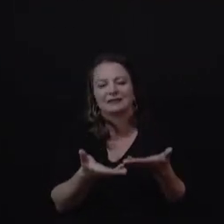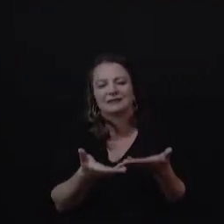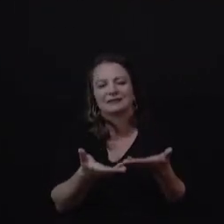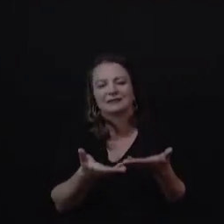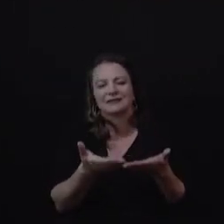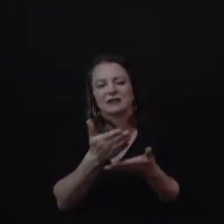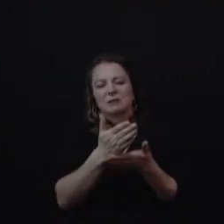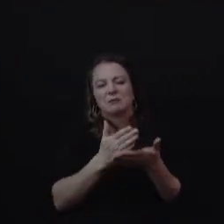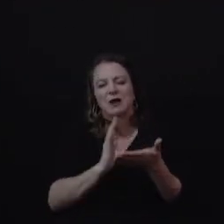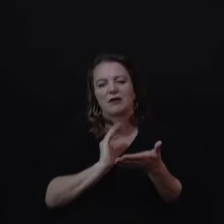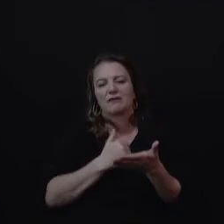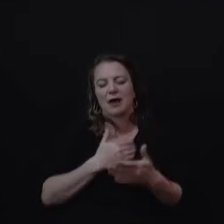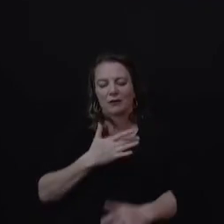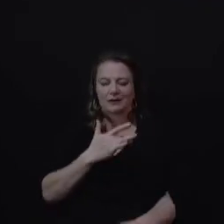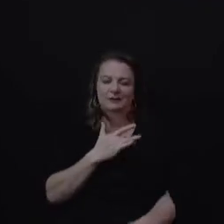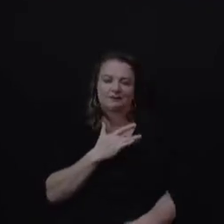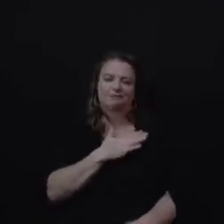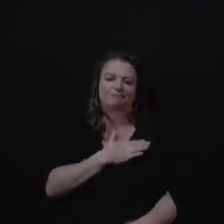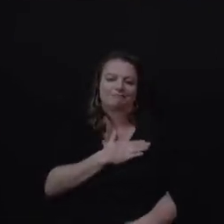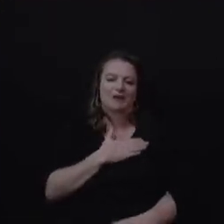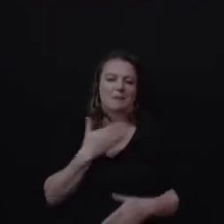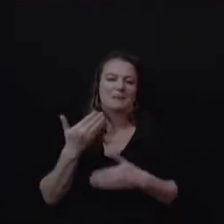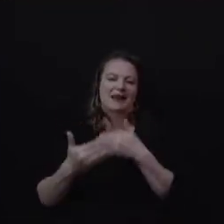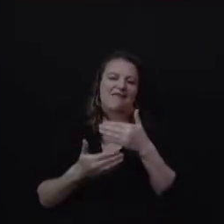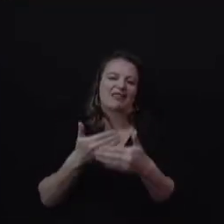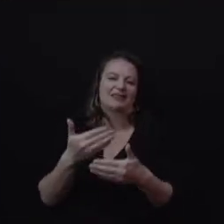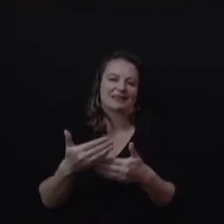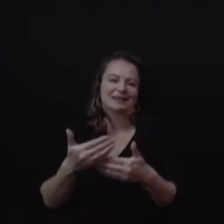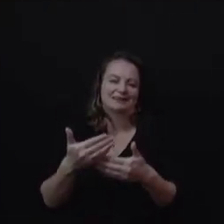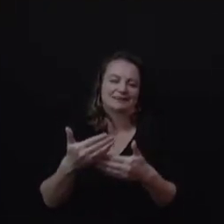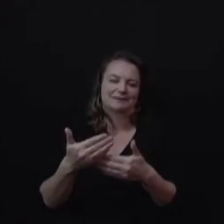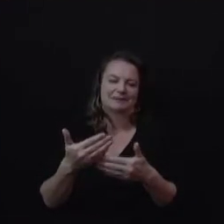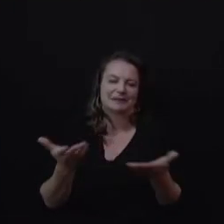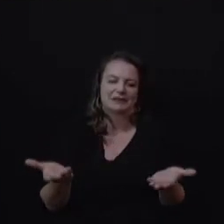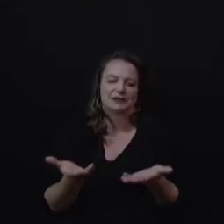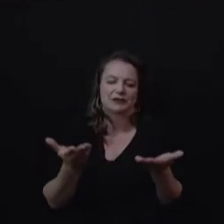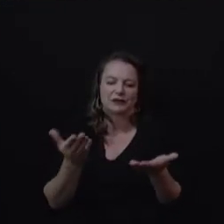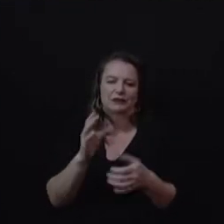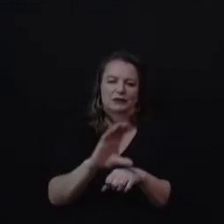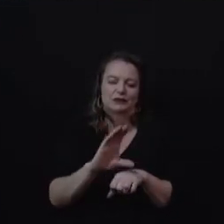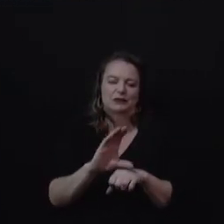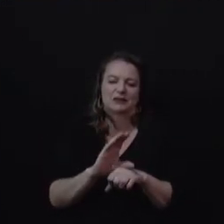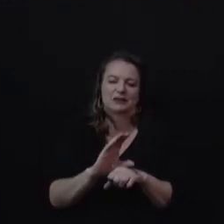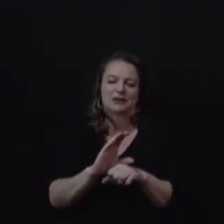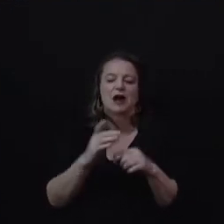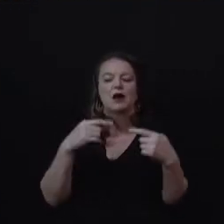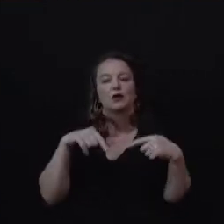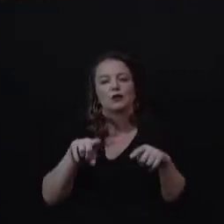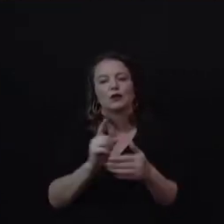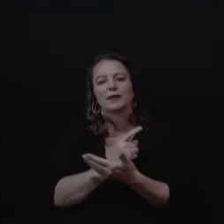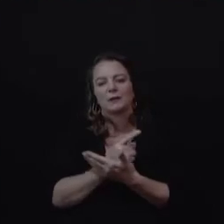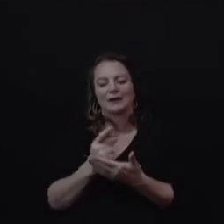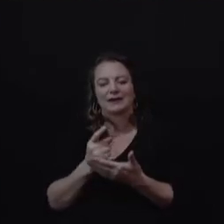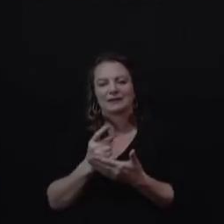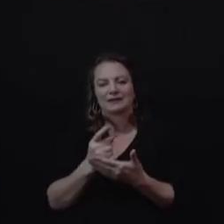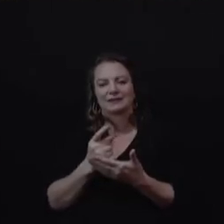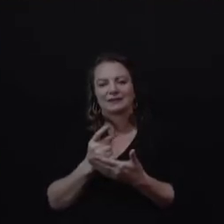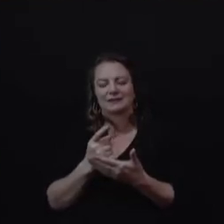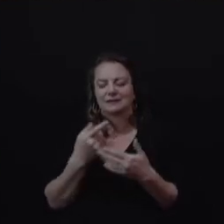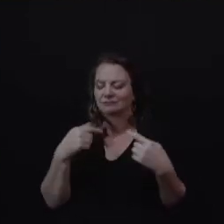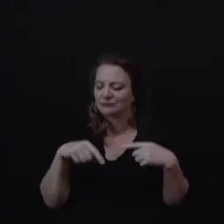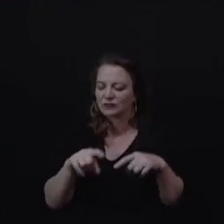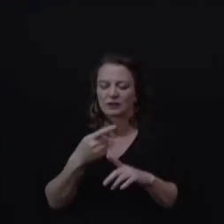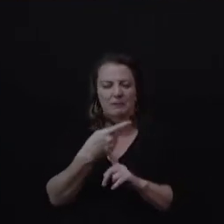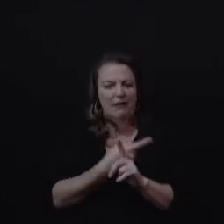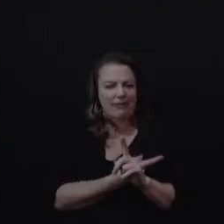is part of our benevolence ministry here at our church. Throughout the week, throughout the